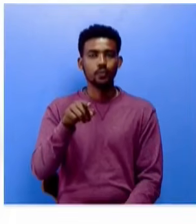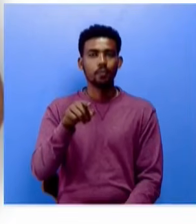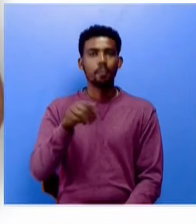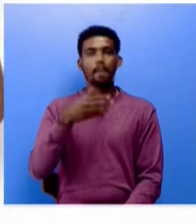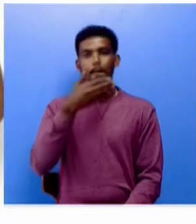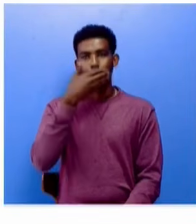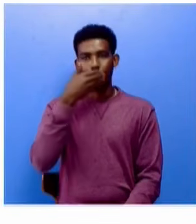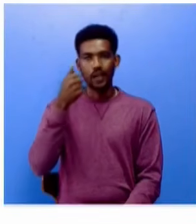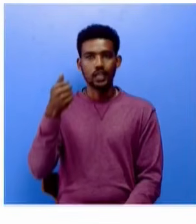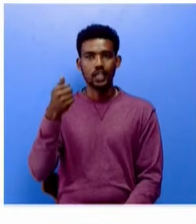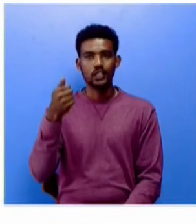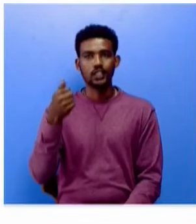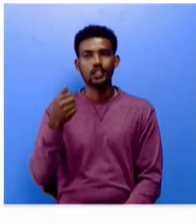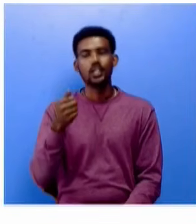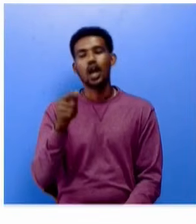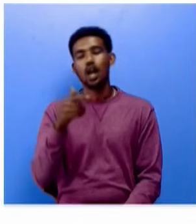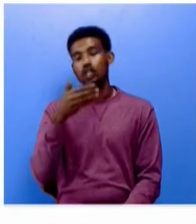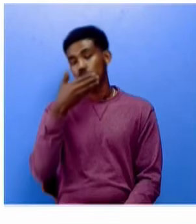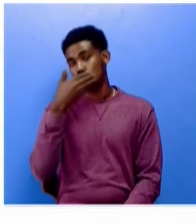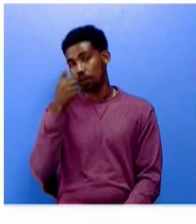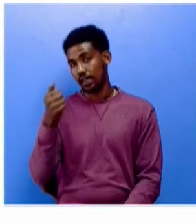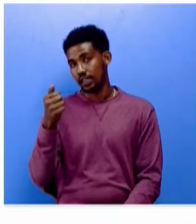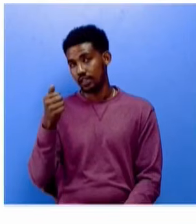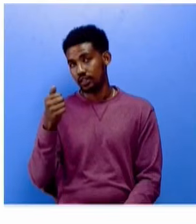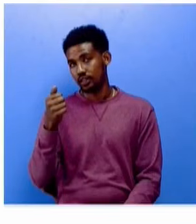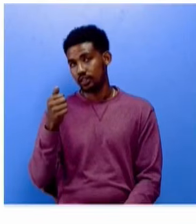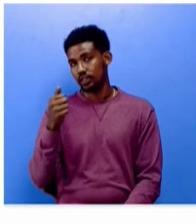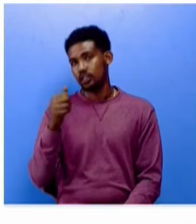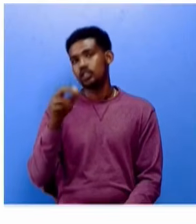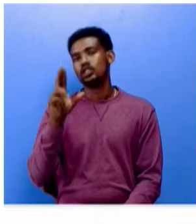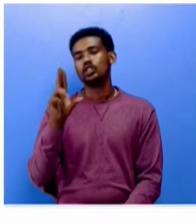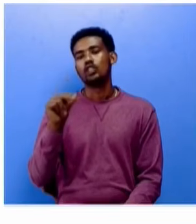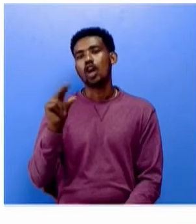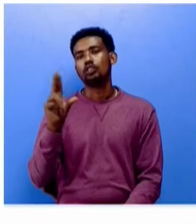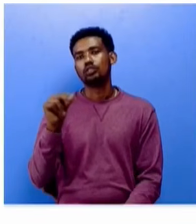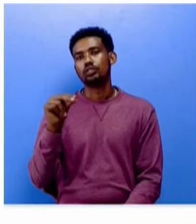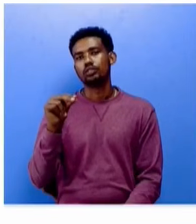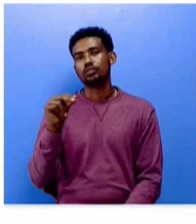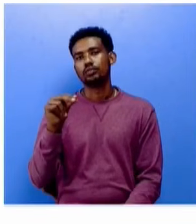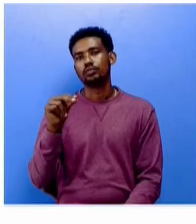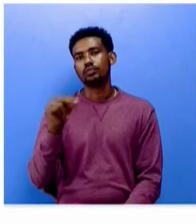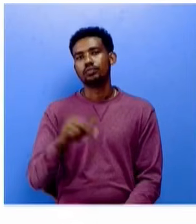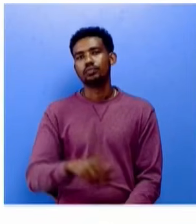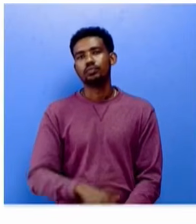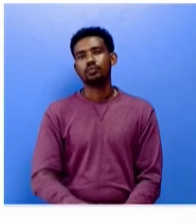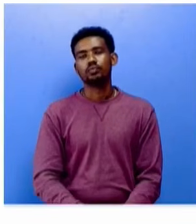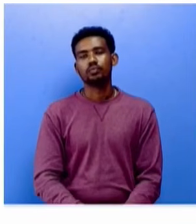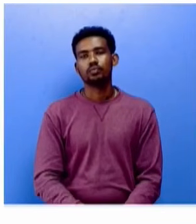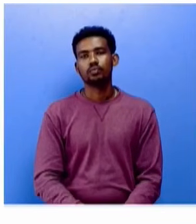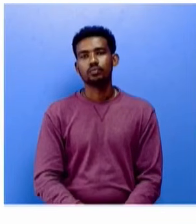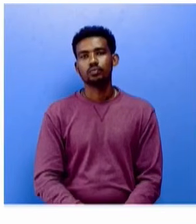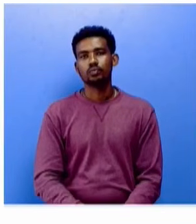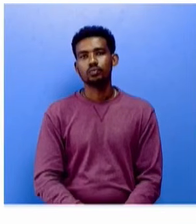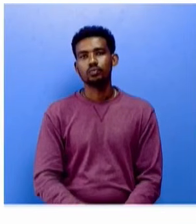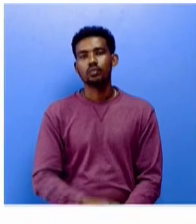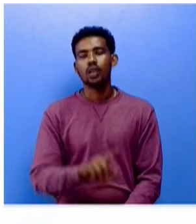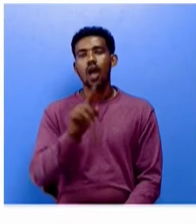better. Had you better not. Had you better not